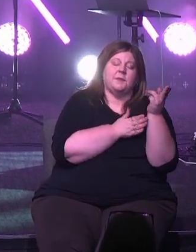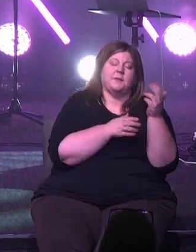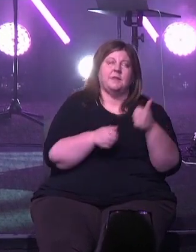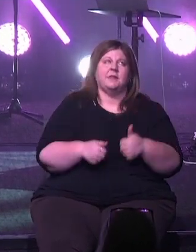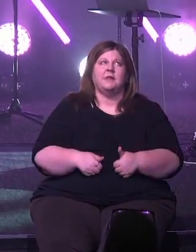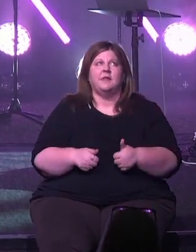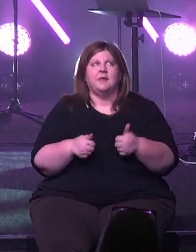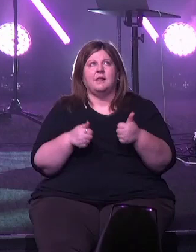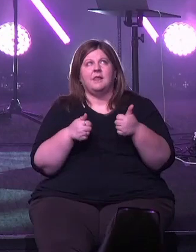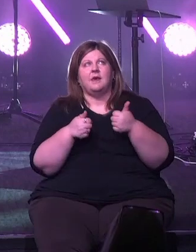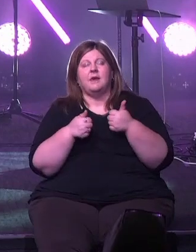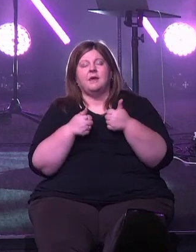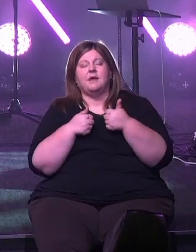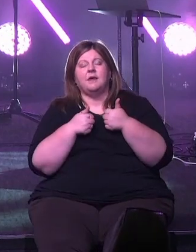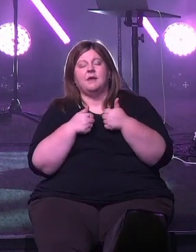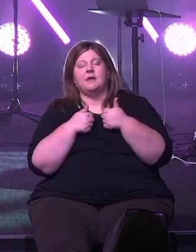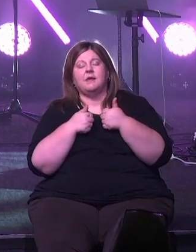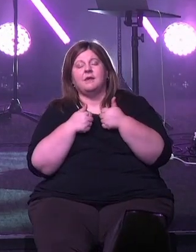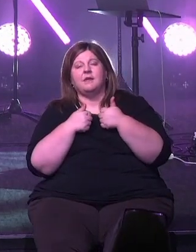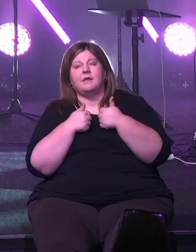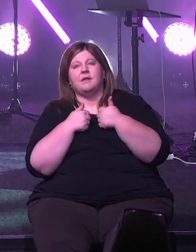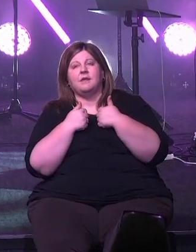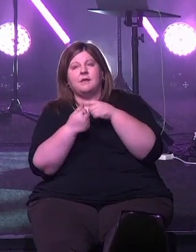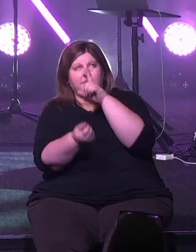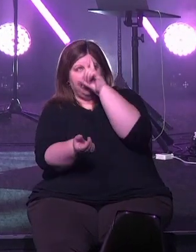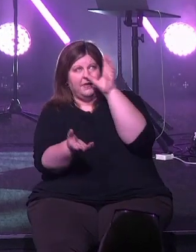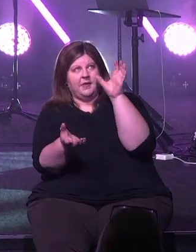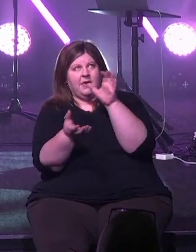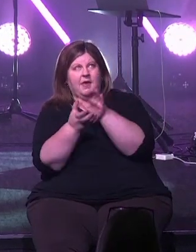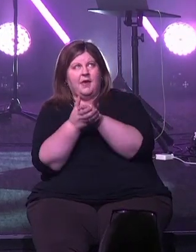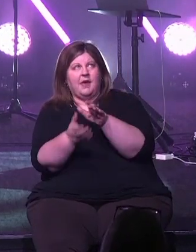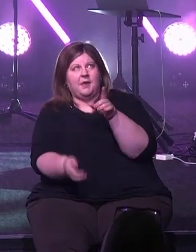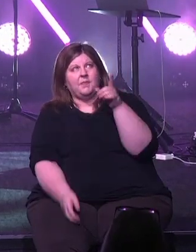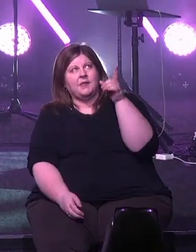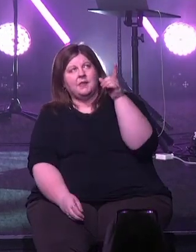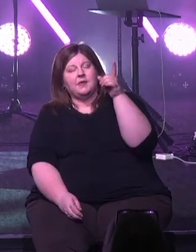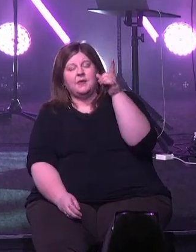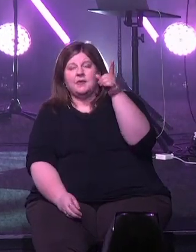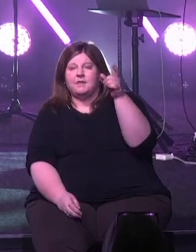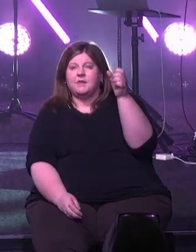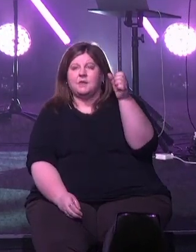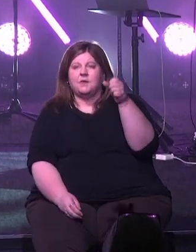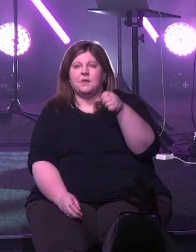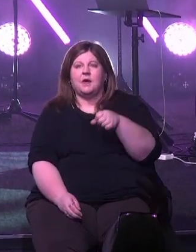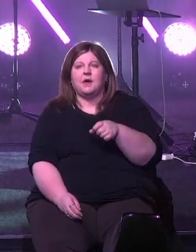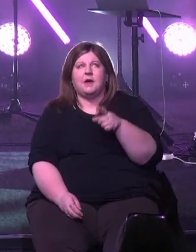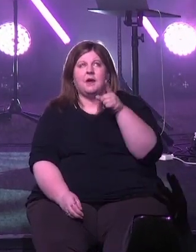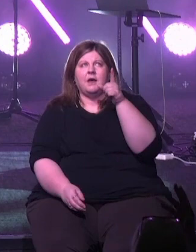truth, the life. I believe.